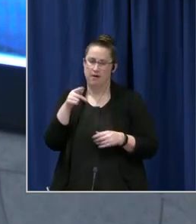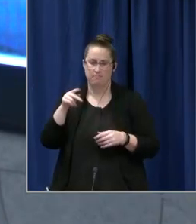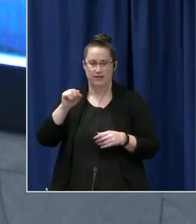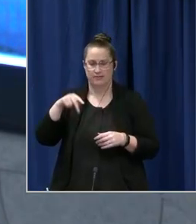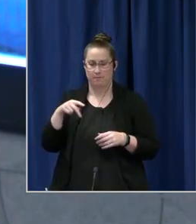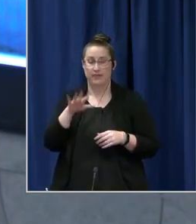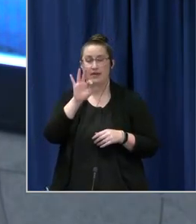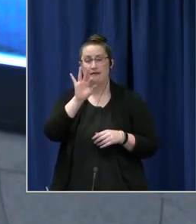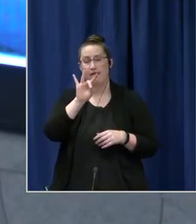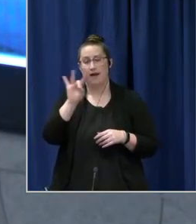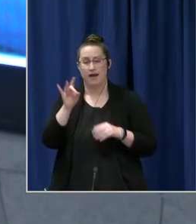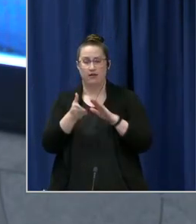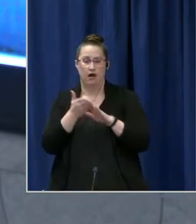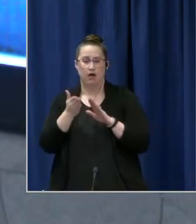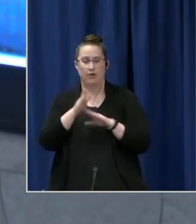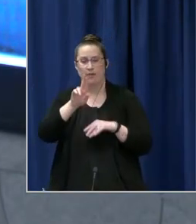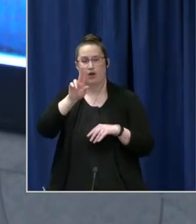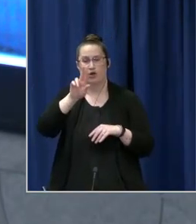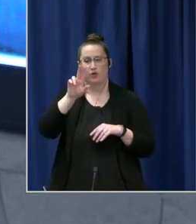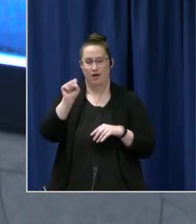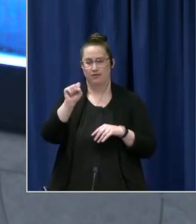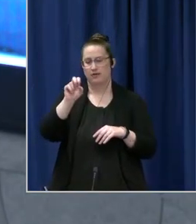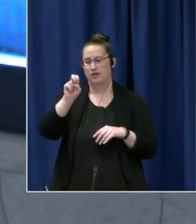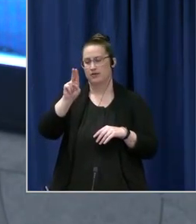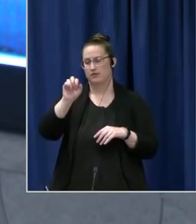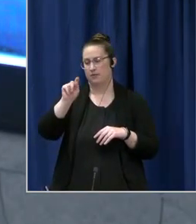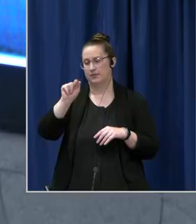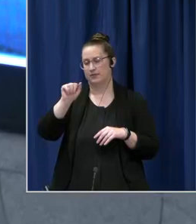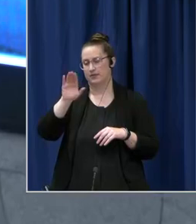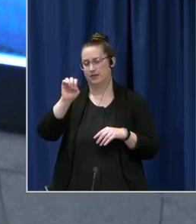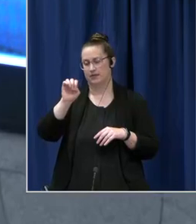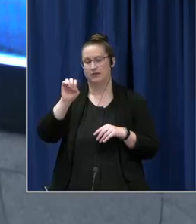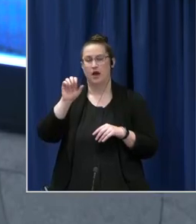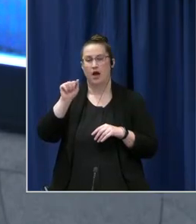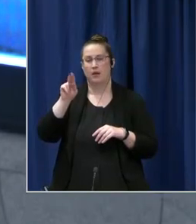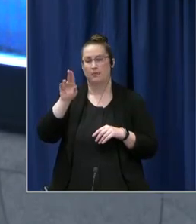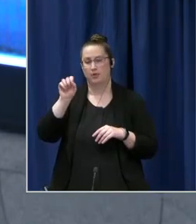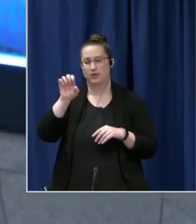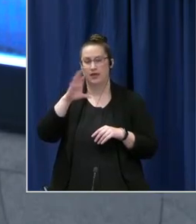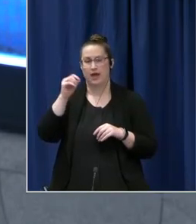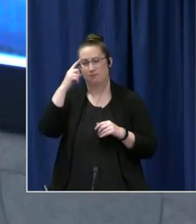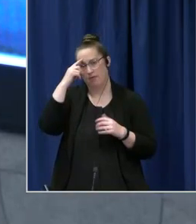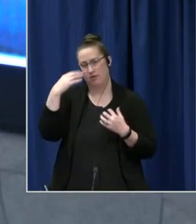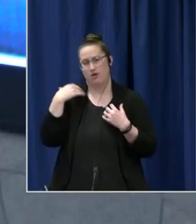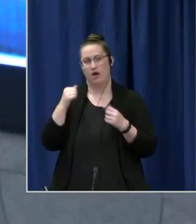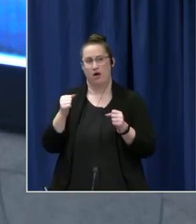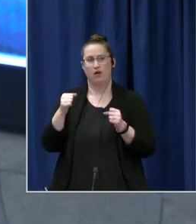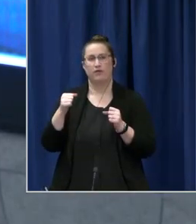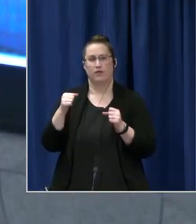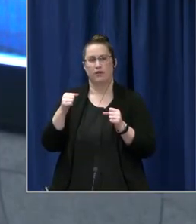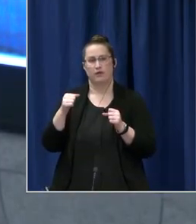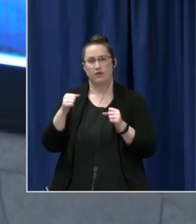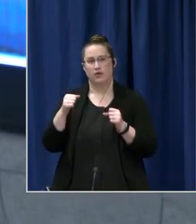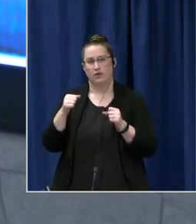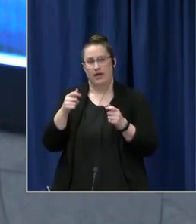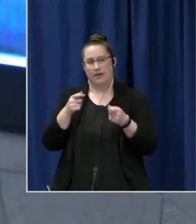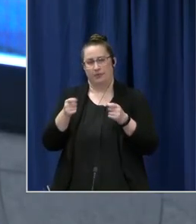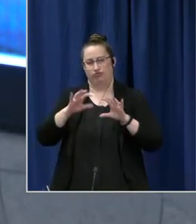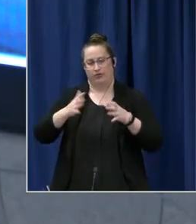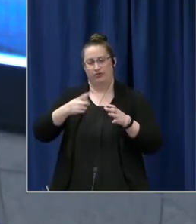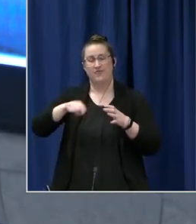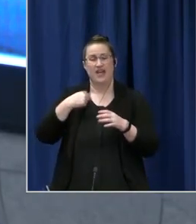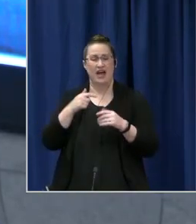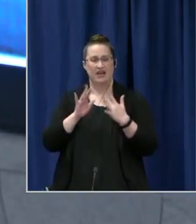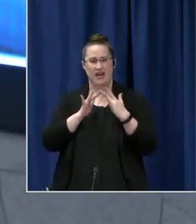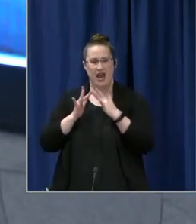is operated by the U.S. Substance Abuse and Mental Health Administration and Vibrant Emotional Health. They have a network